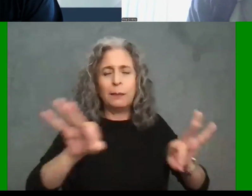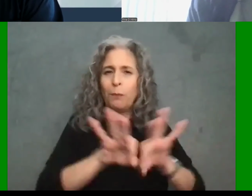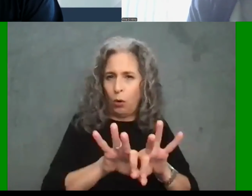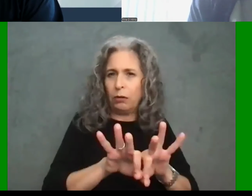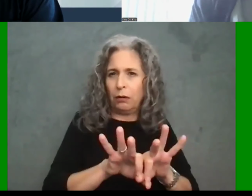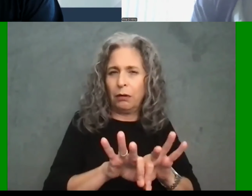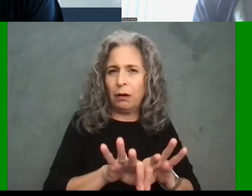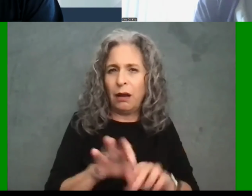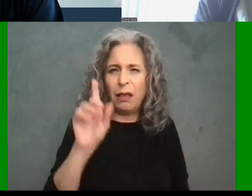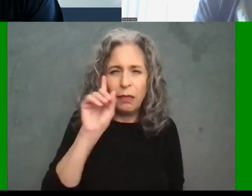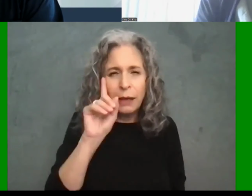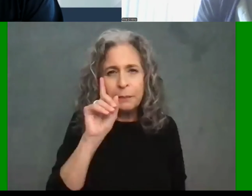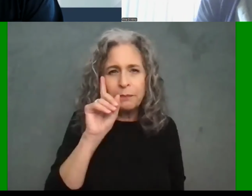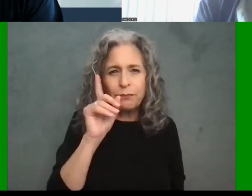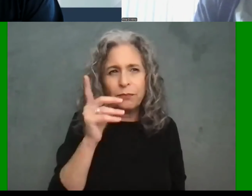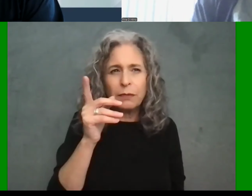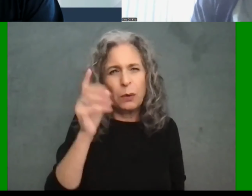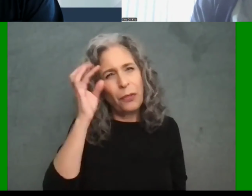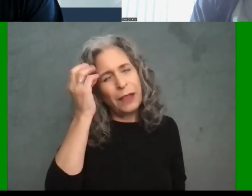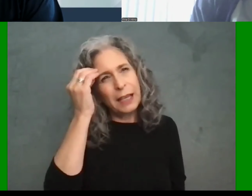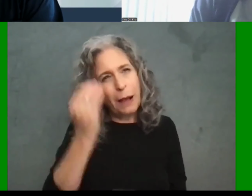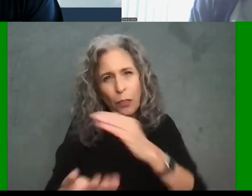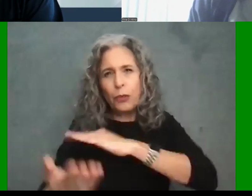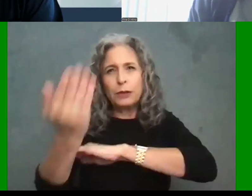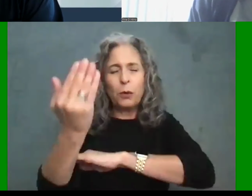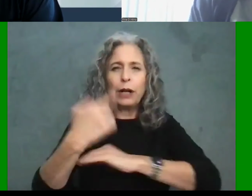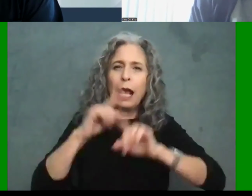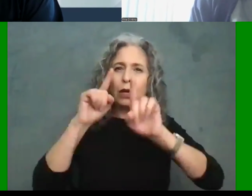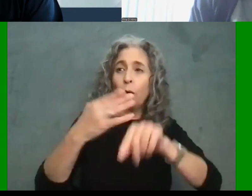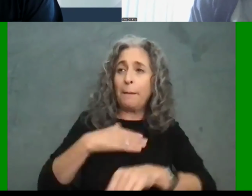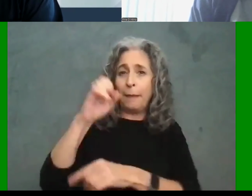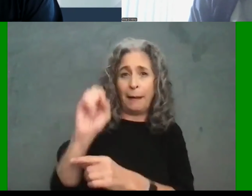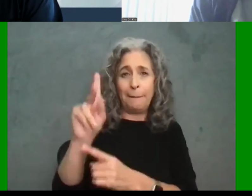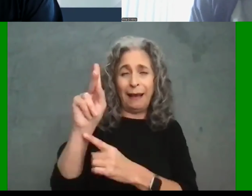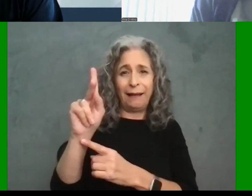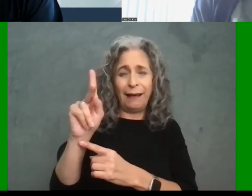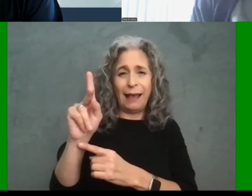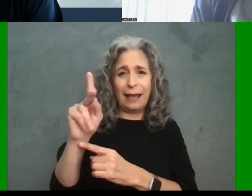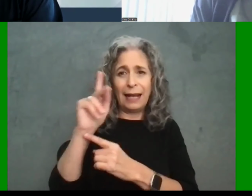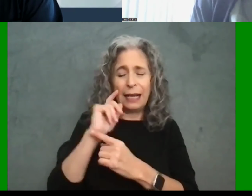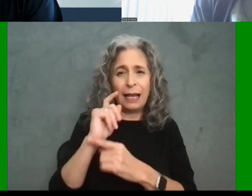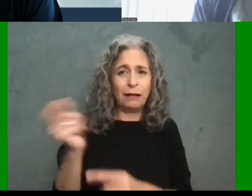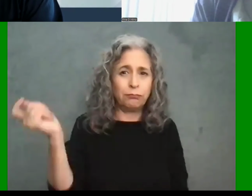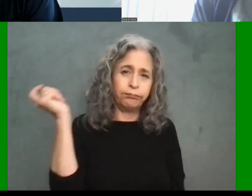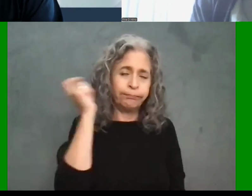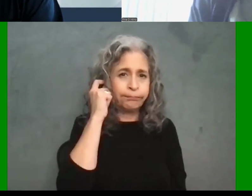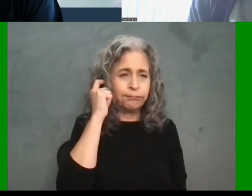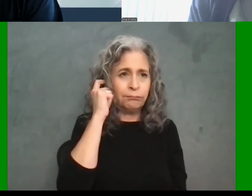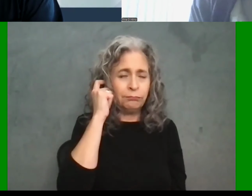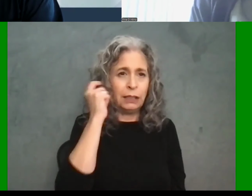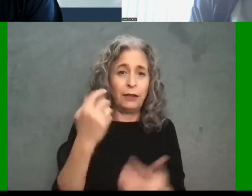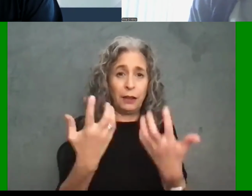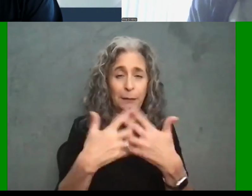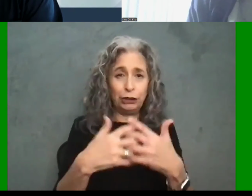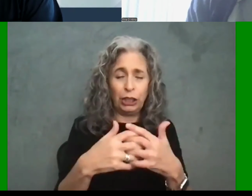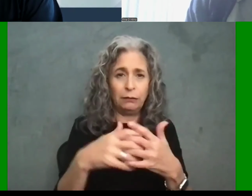about this very quickly this morning. I go to my bank and I can stick a headset in my bank teller machine,